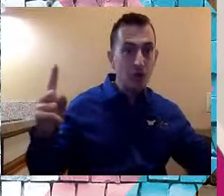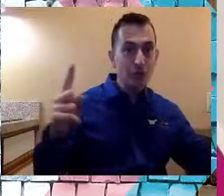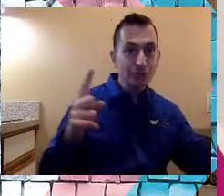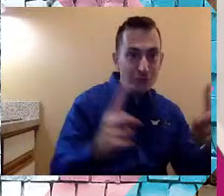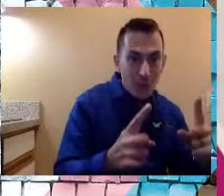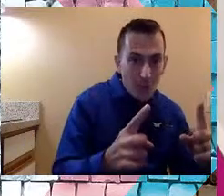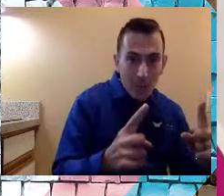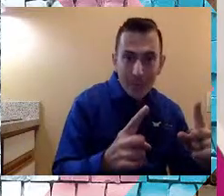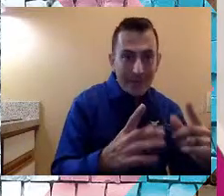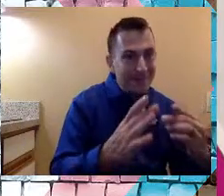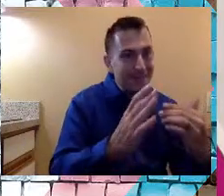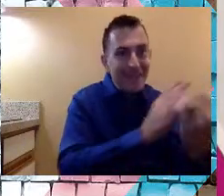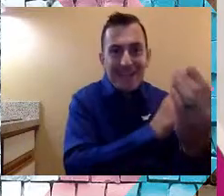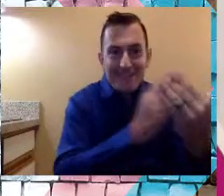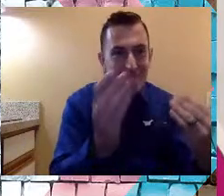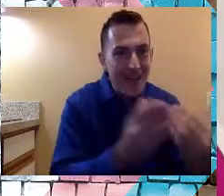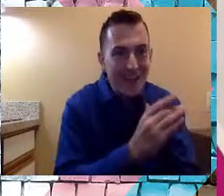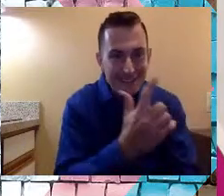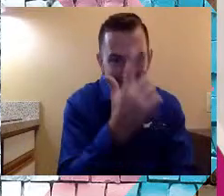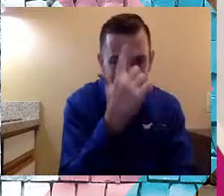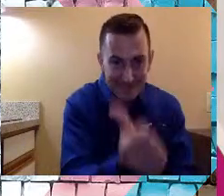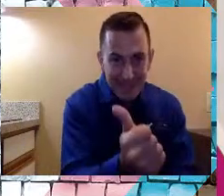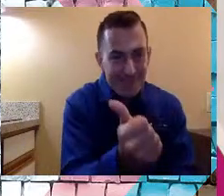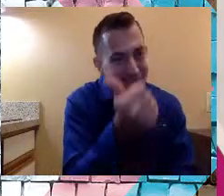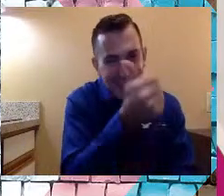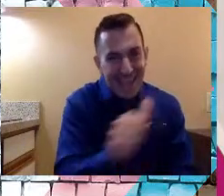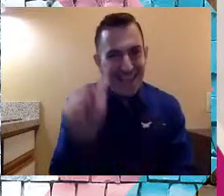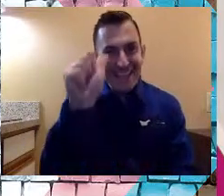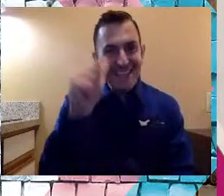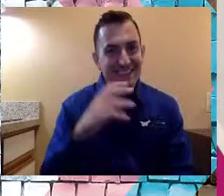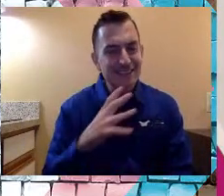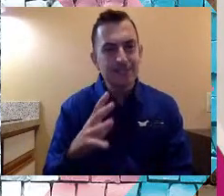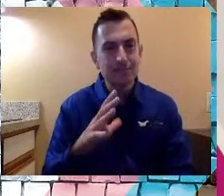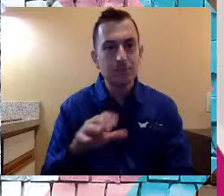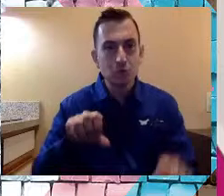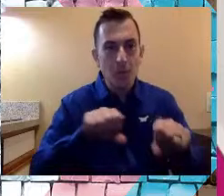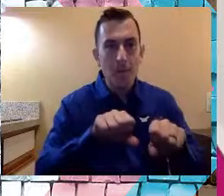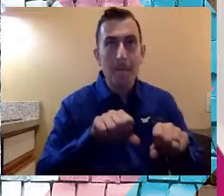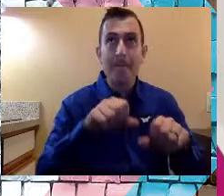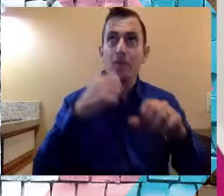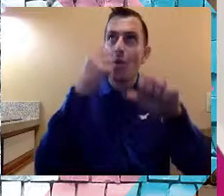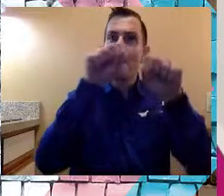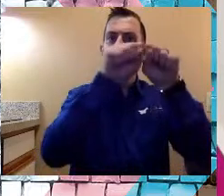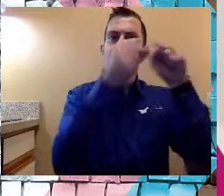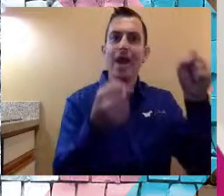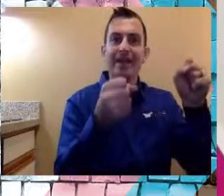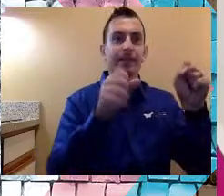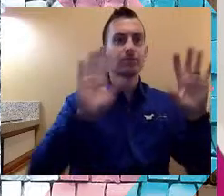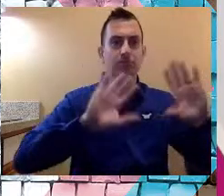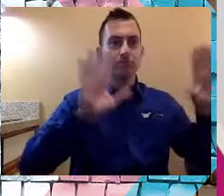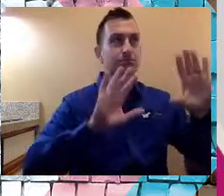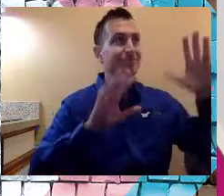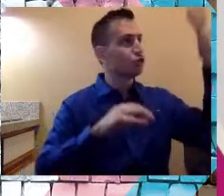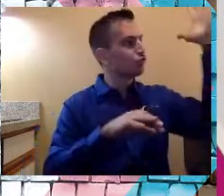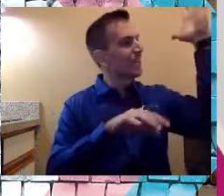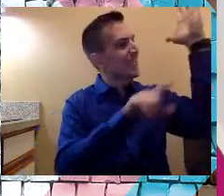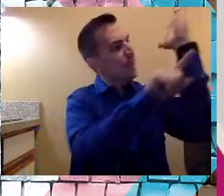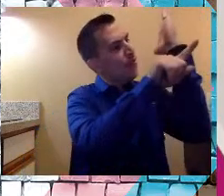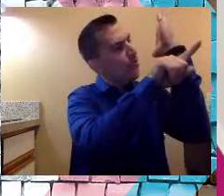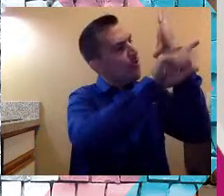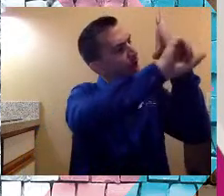stick is fine. One thing you want to remember, though, is don't break the stick off the tree. You want to find only sticks that have fallen to the